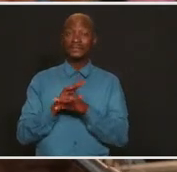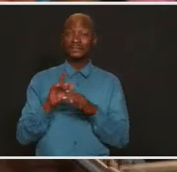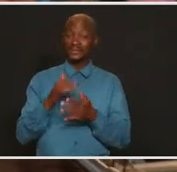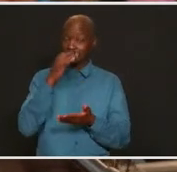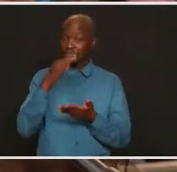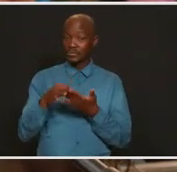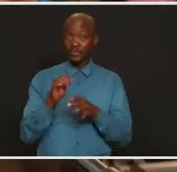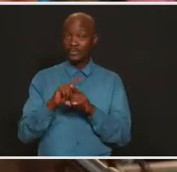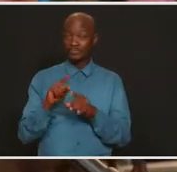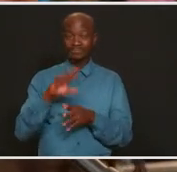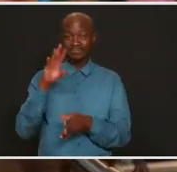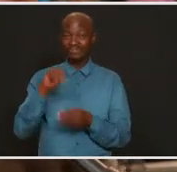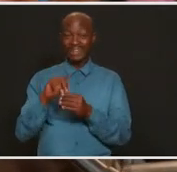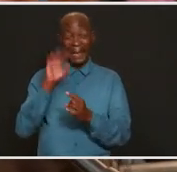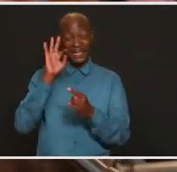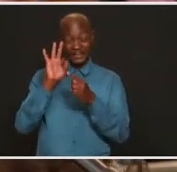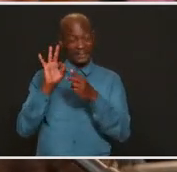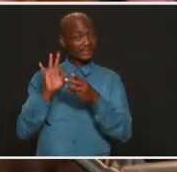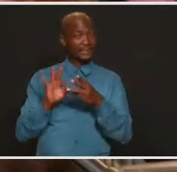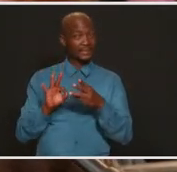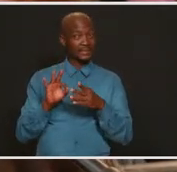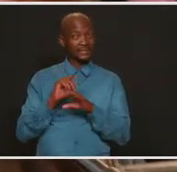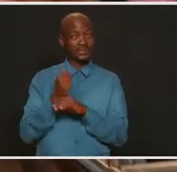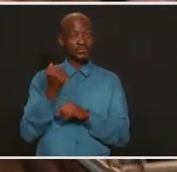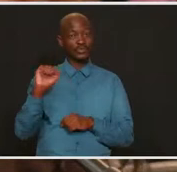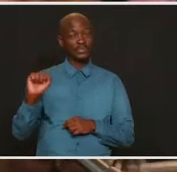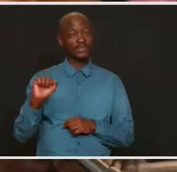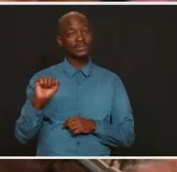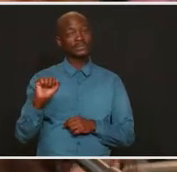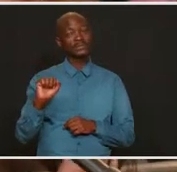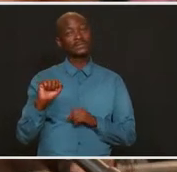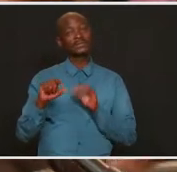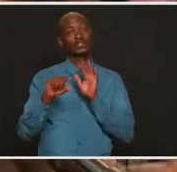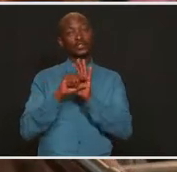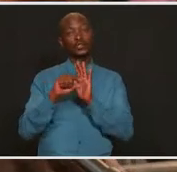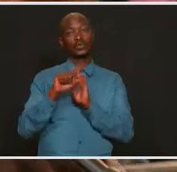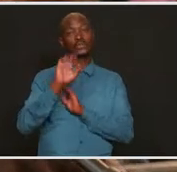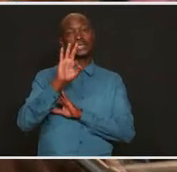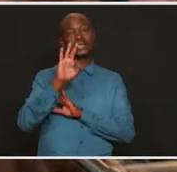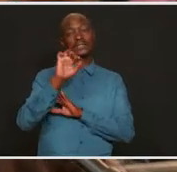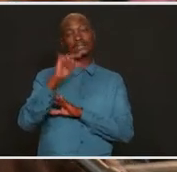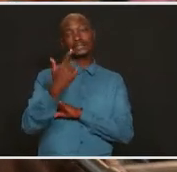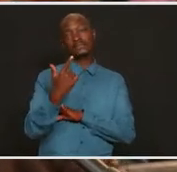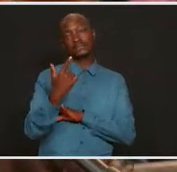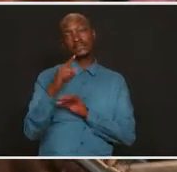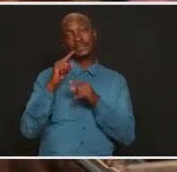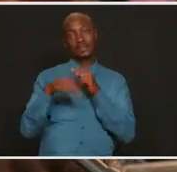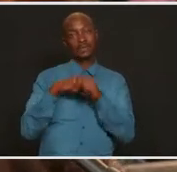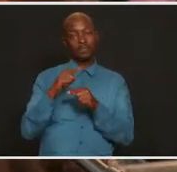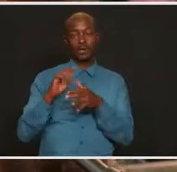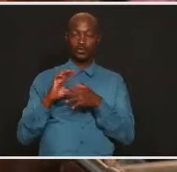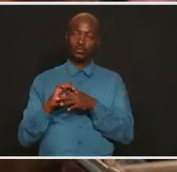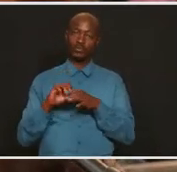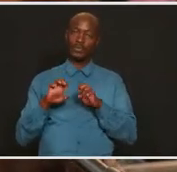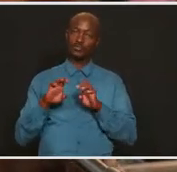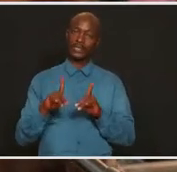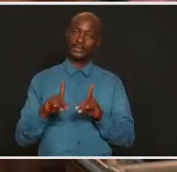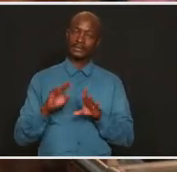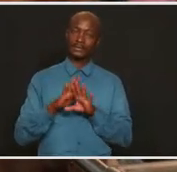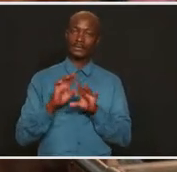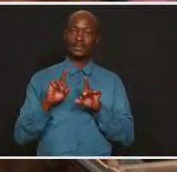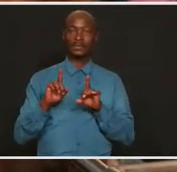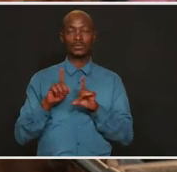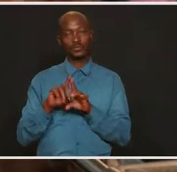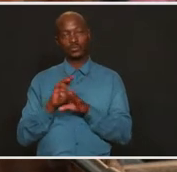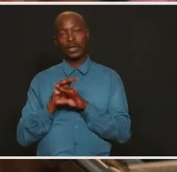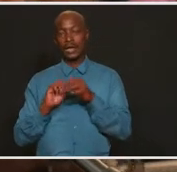been proposed in its entirety I specifically reject specifically reject Clause 37 with regards to home education and I will support